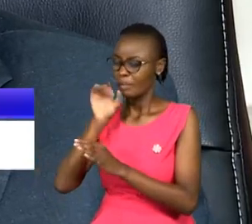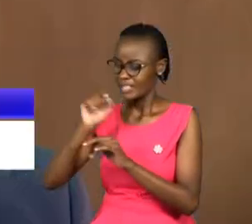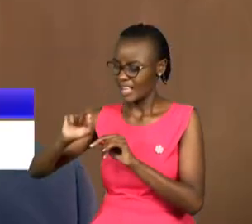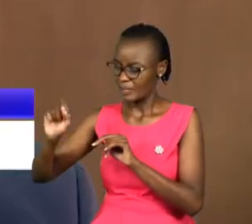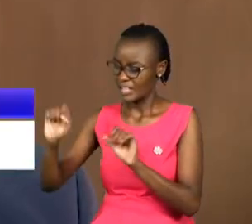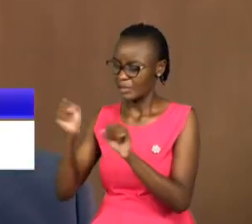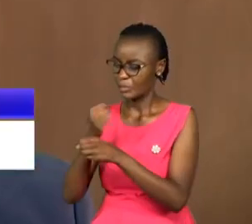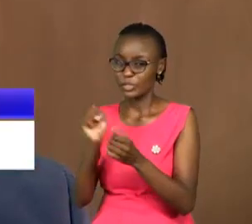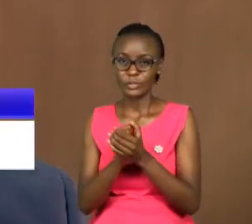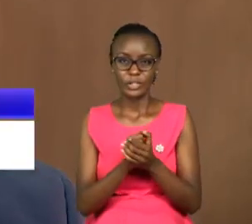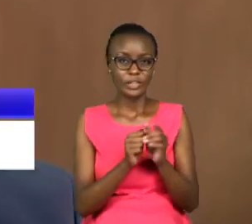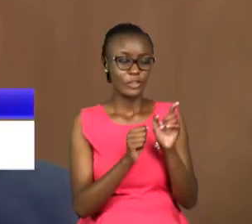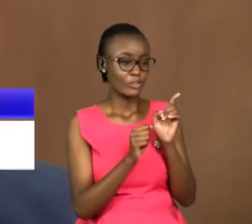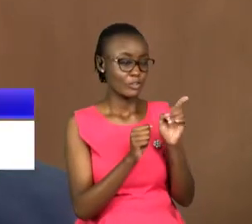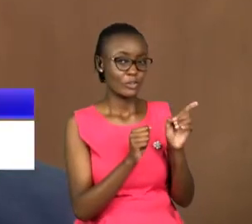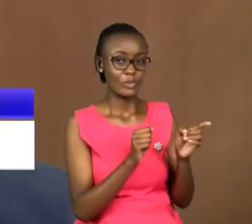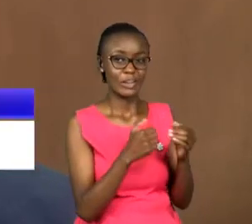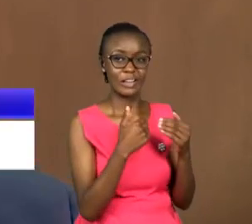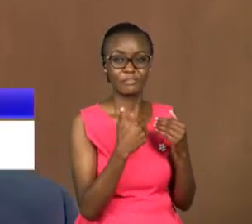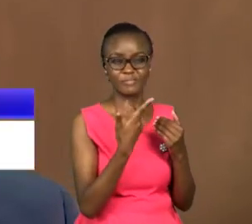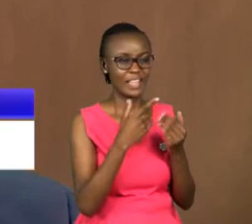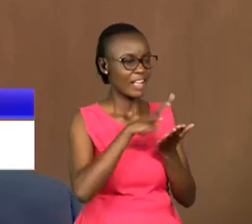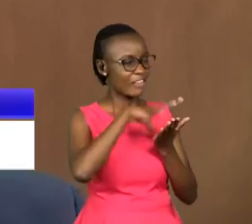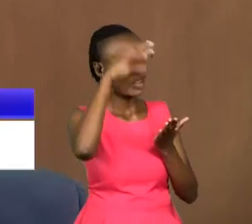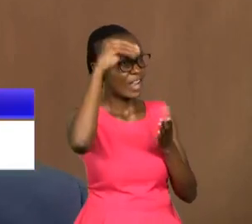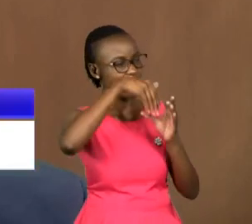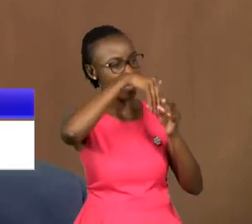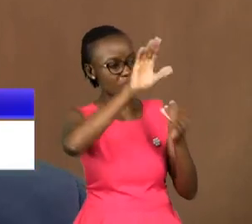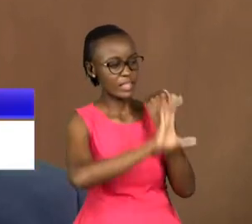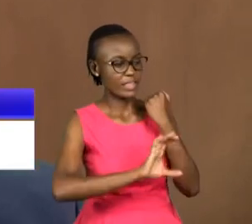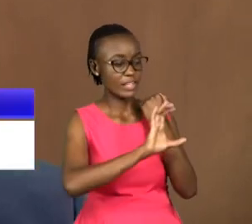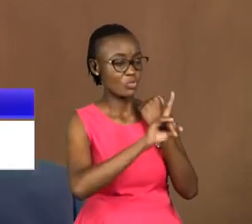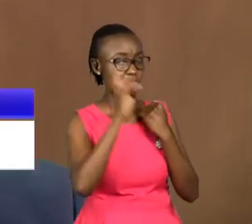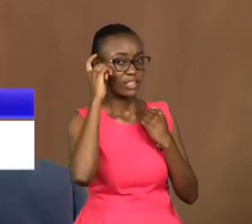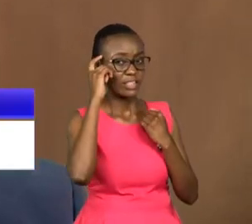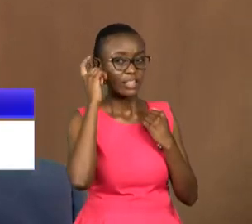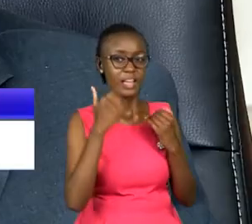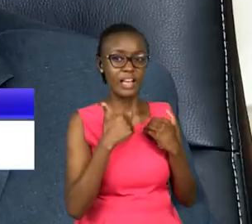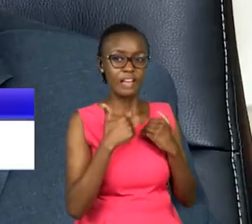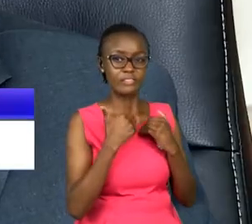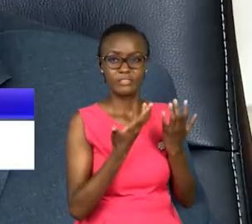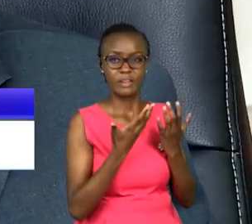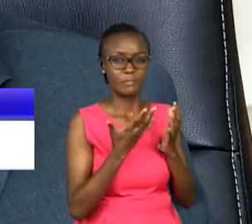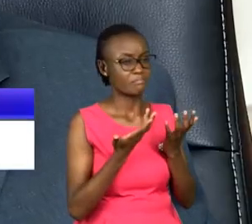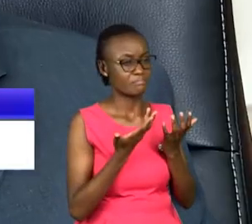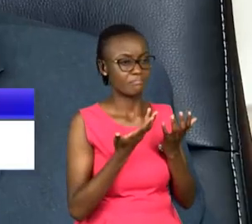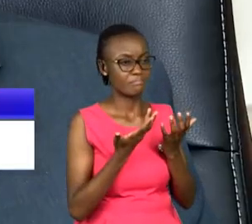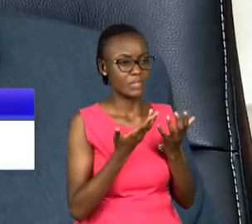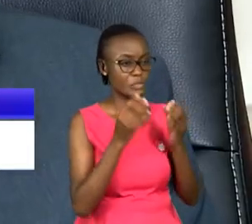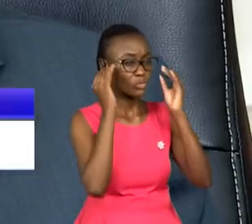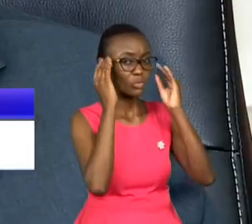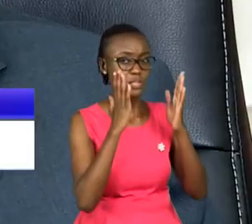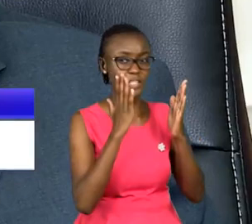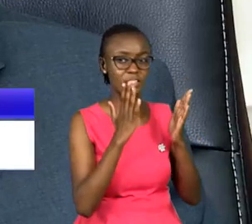writes. You've had your fair share of studies abroad. Do they have half-baked students there? Well, there have been a lot